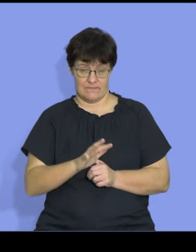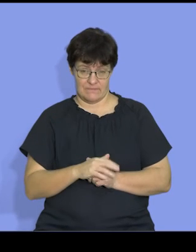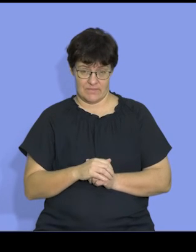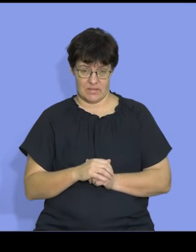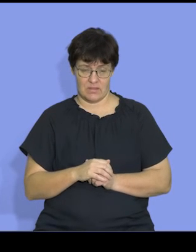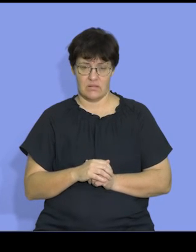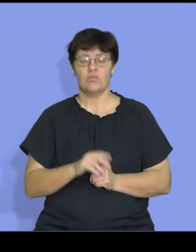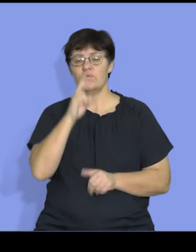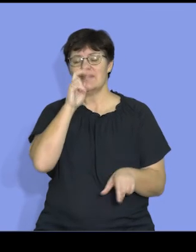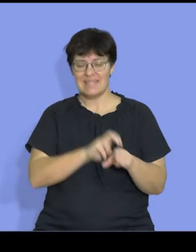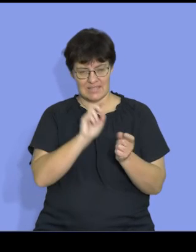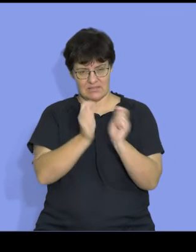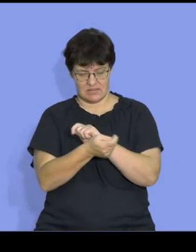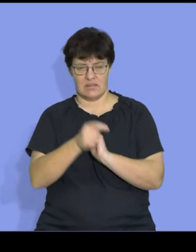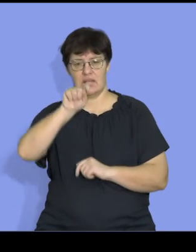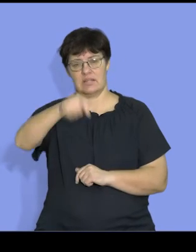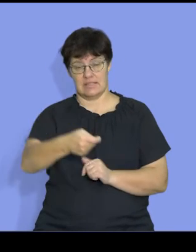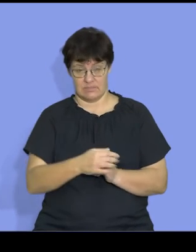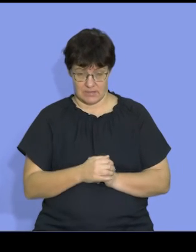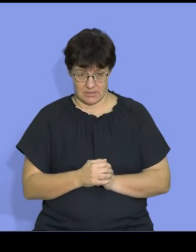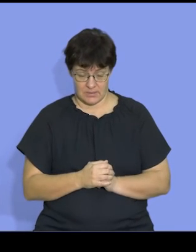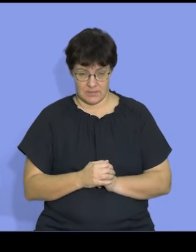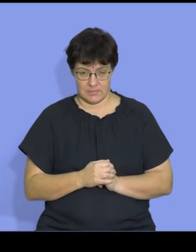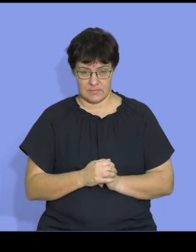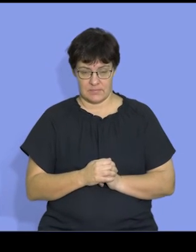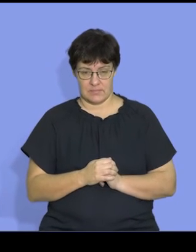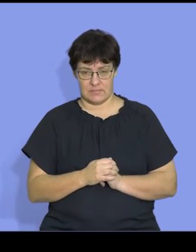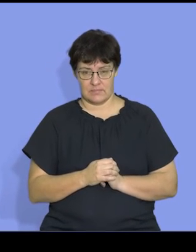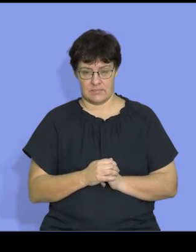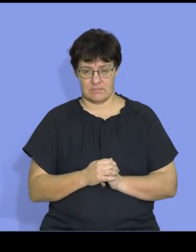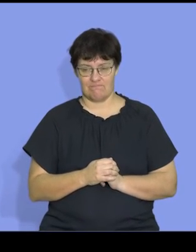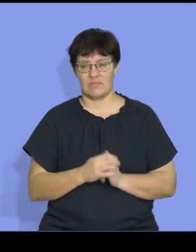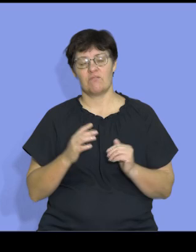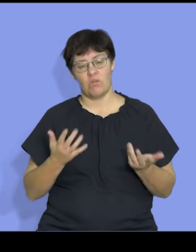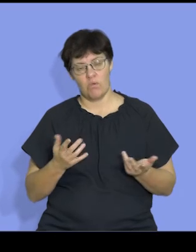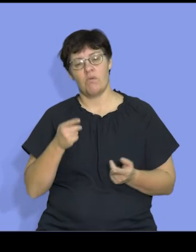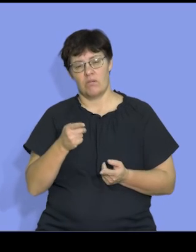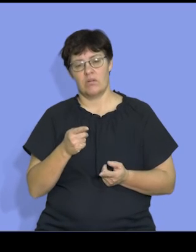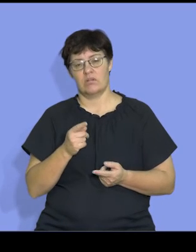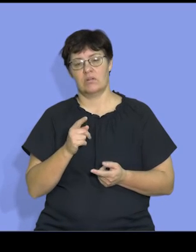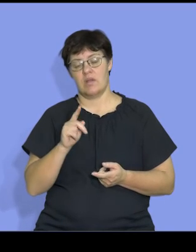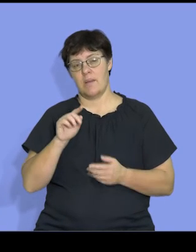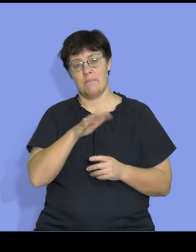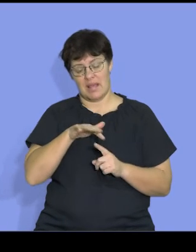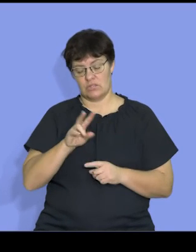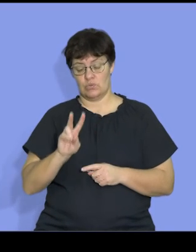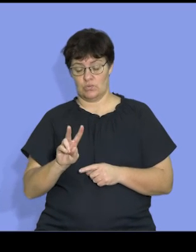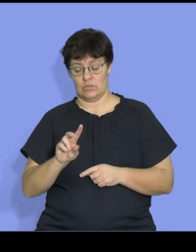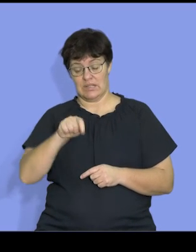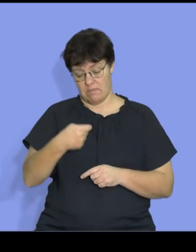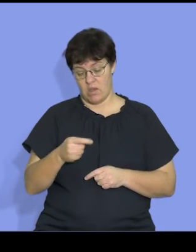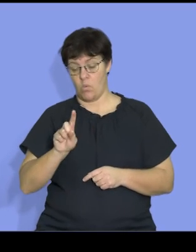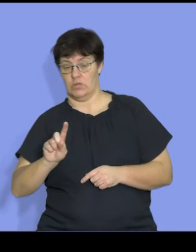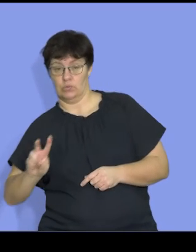fraction. You are able to convert that to a decimal fraction in terms of, 2 decimal places. Very, very